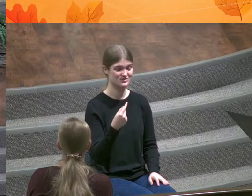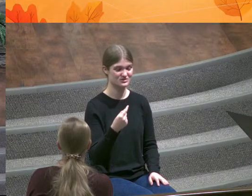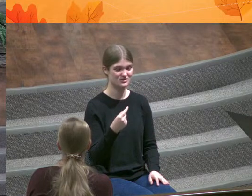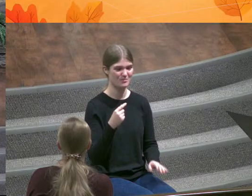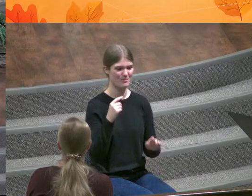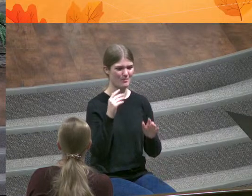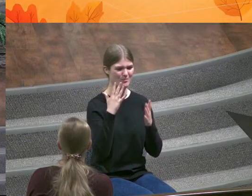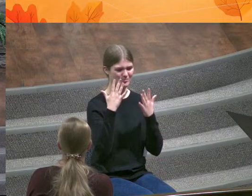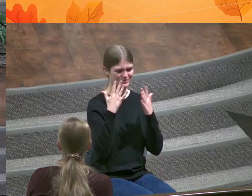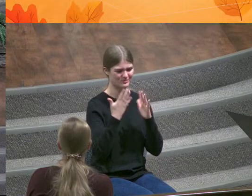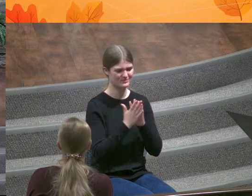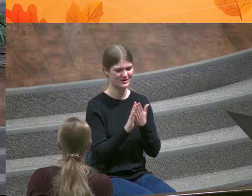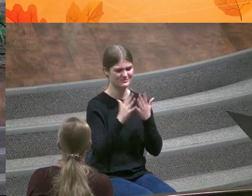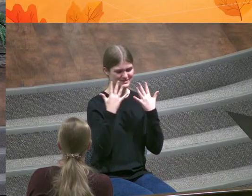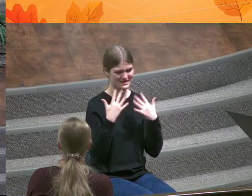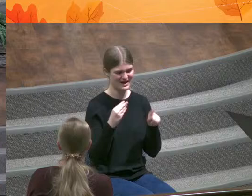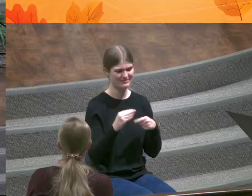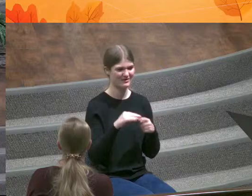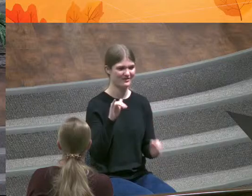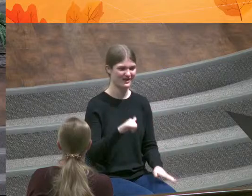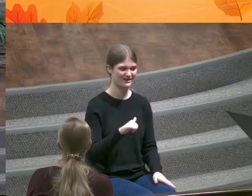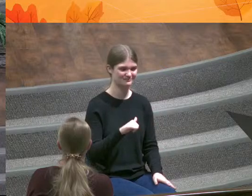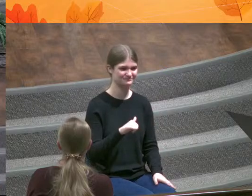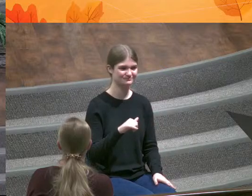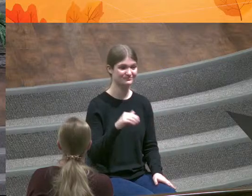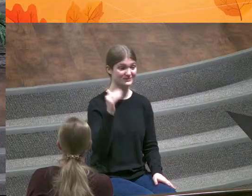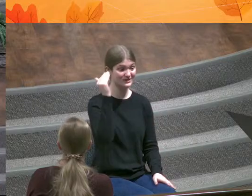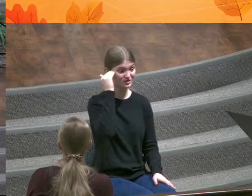Thankfully, it picks up from there.